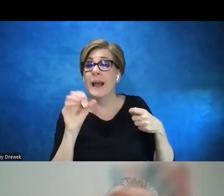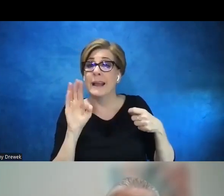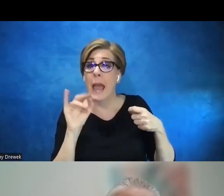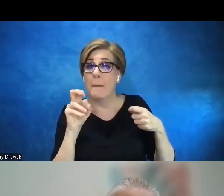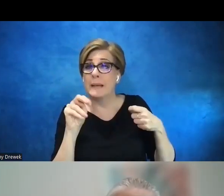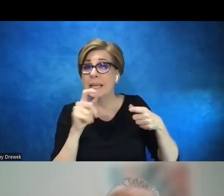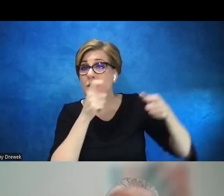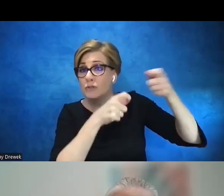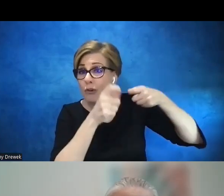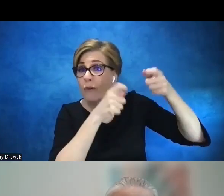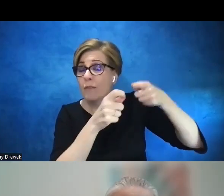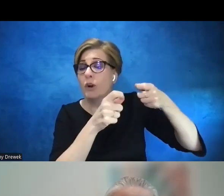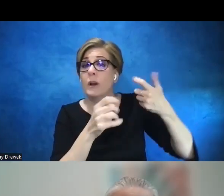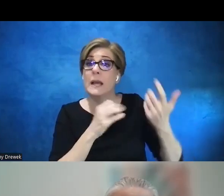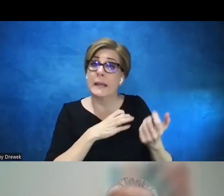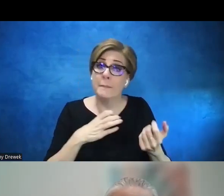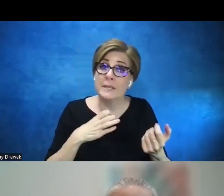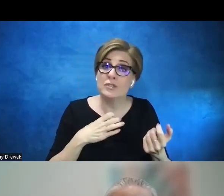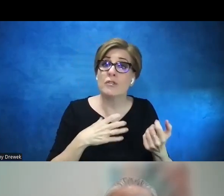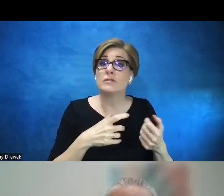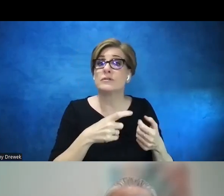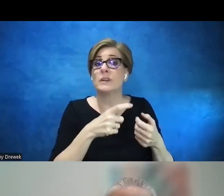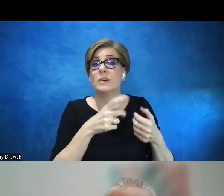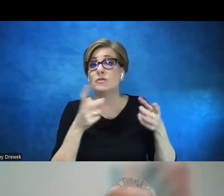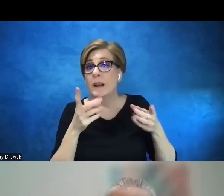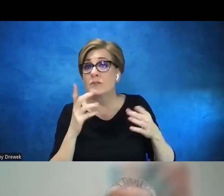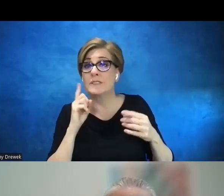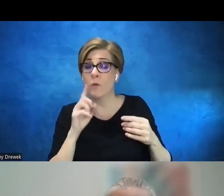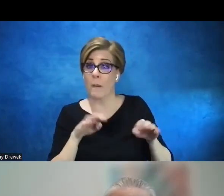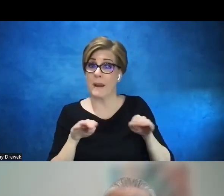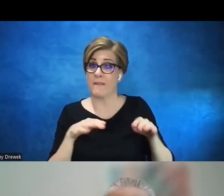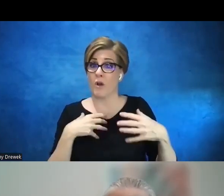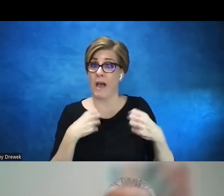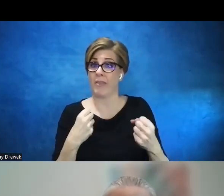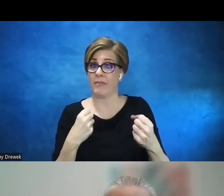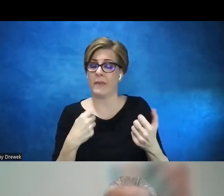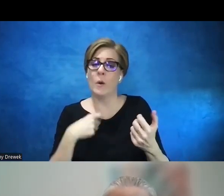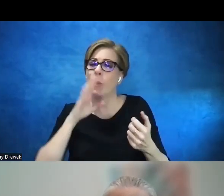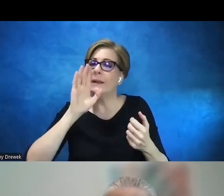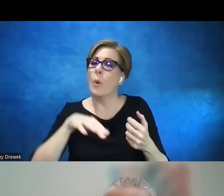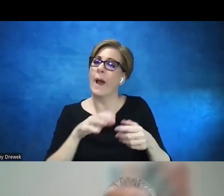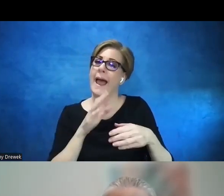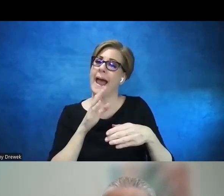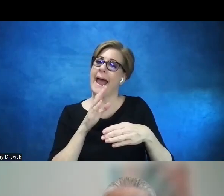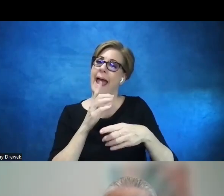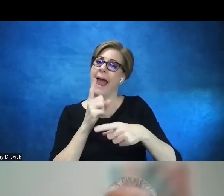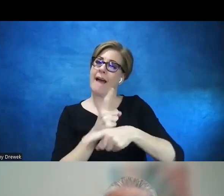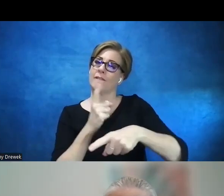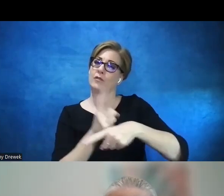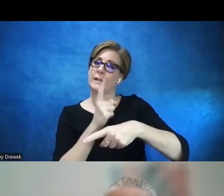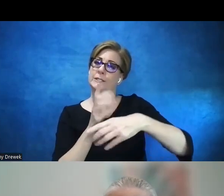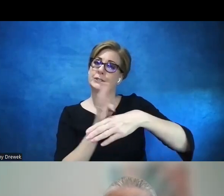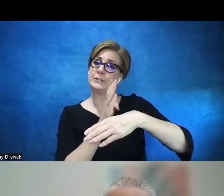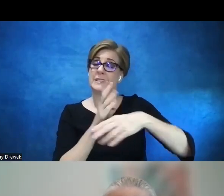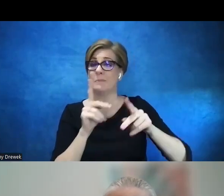And even for commissioners and directors for behavioral health, we know that the average lifespan in those roles is about 18 months